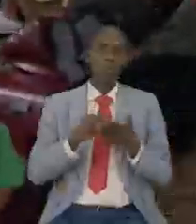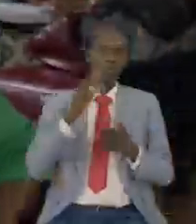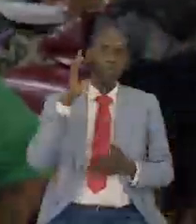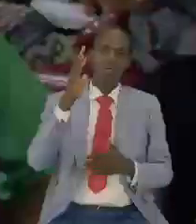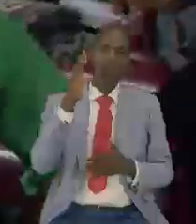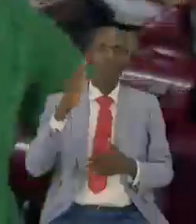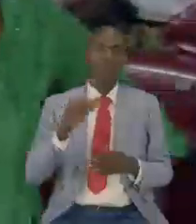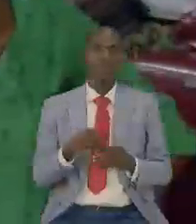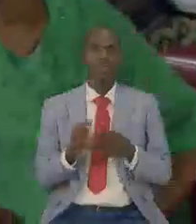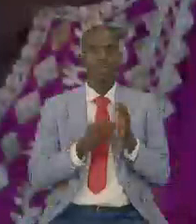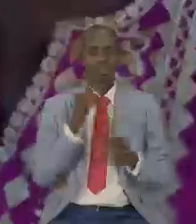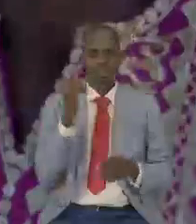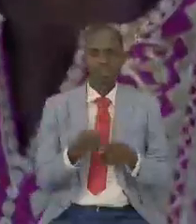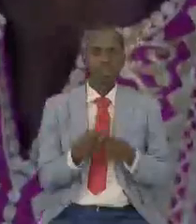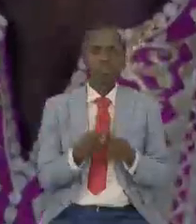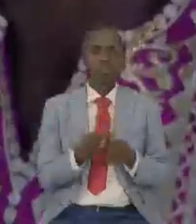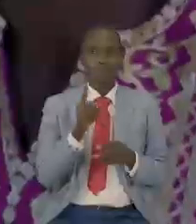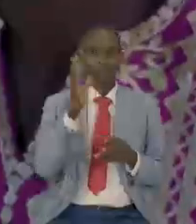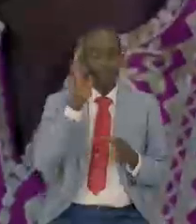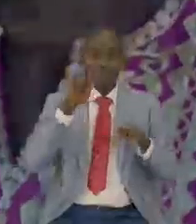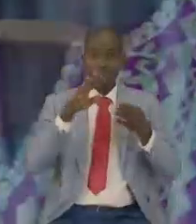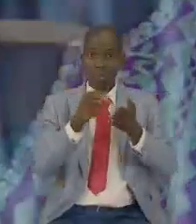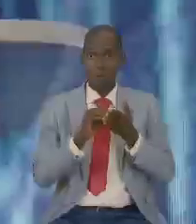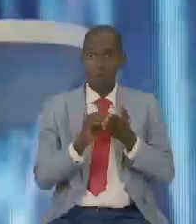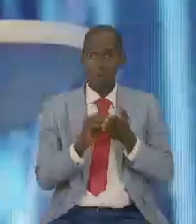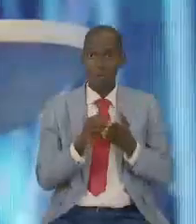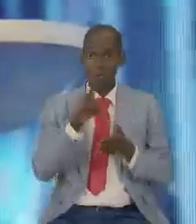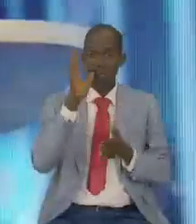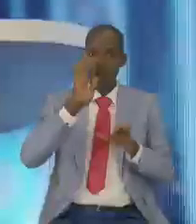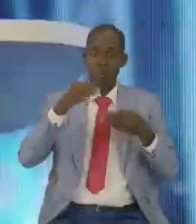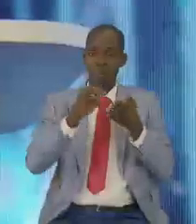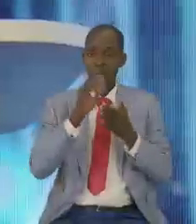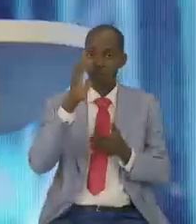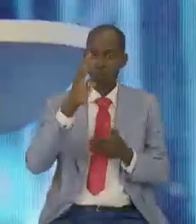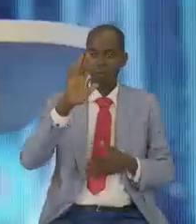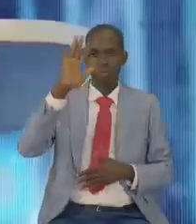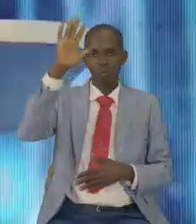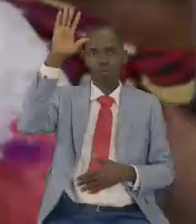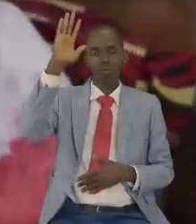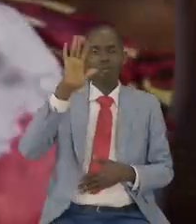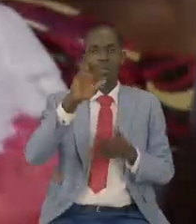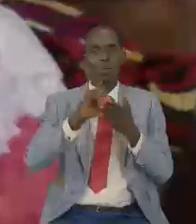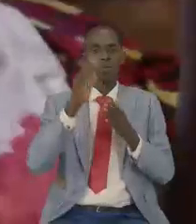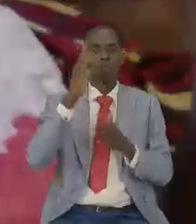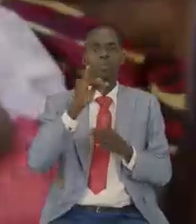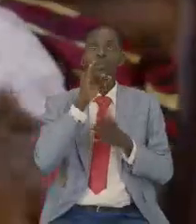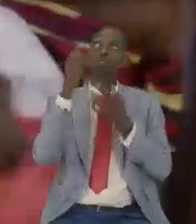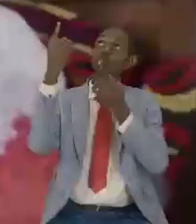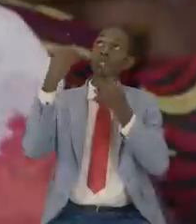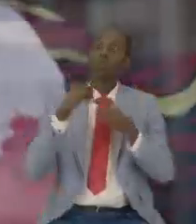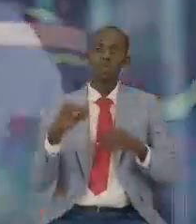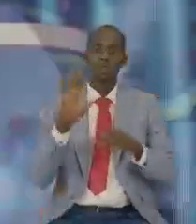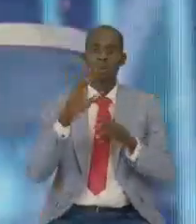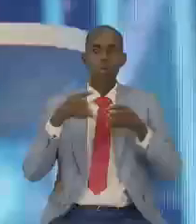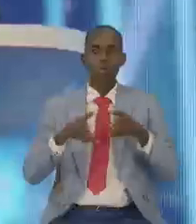I said, where are you there? It's coming your way in Jesus' name.